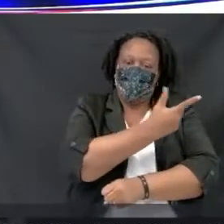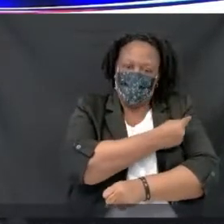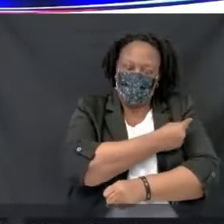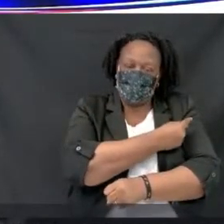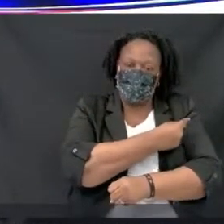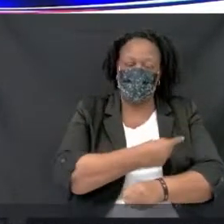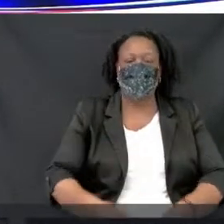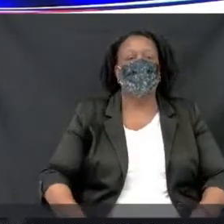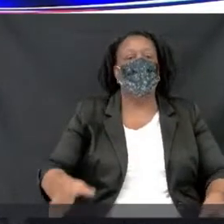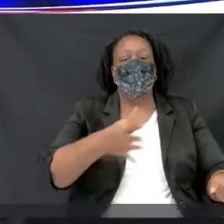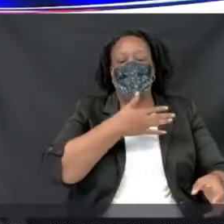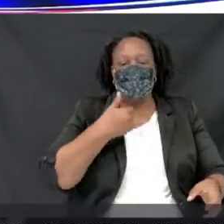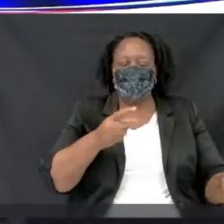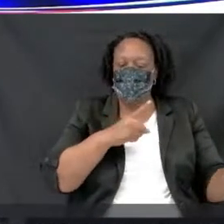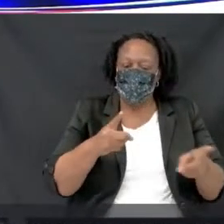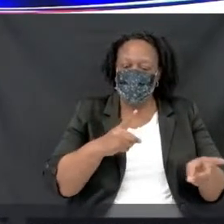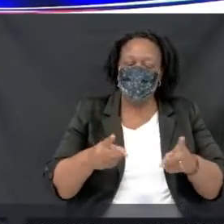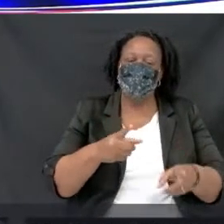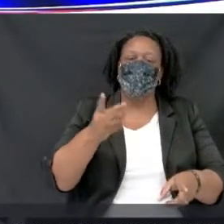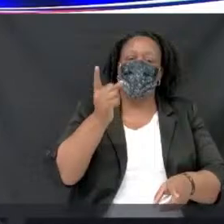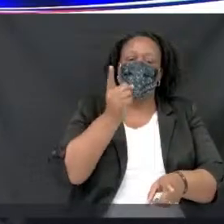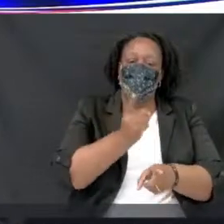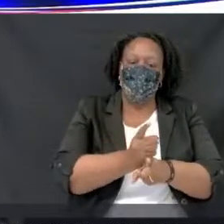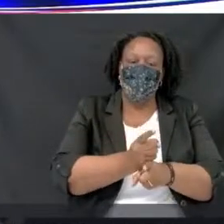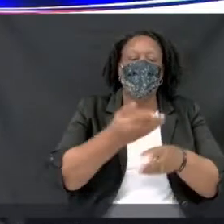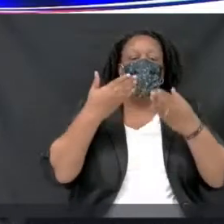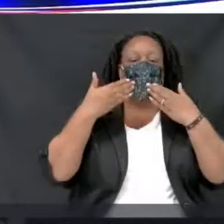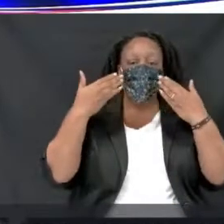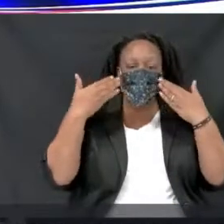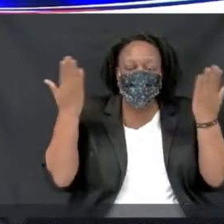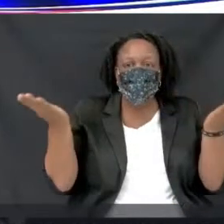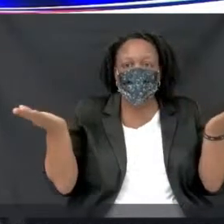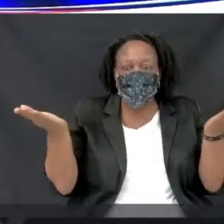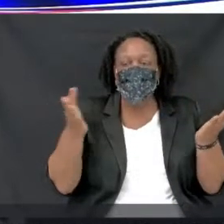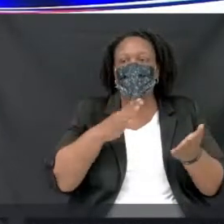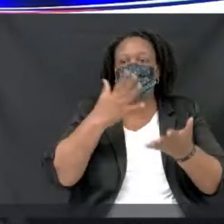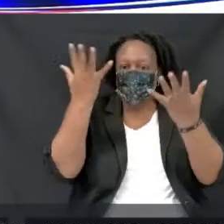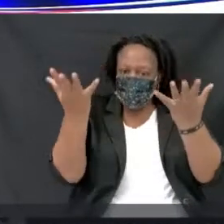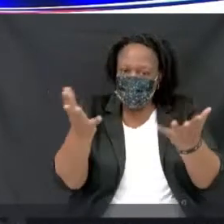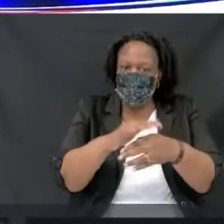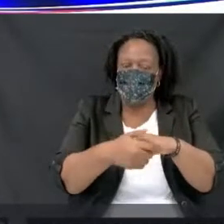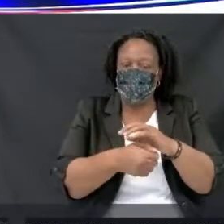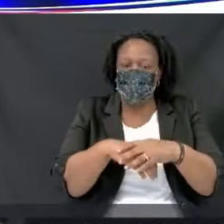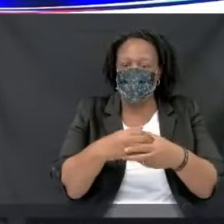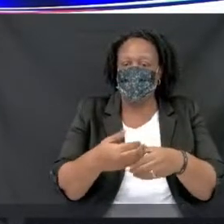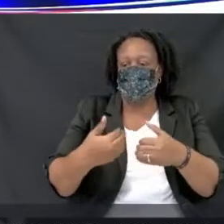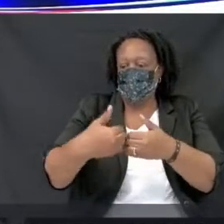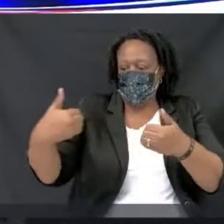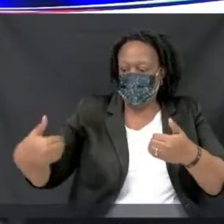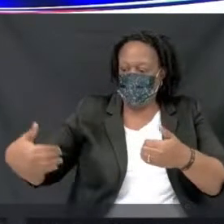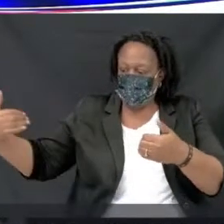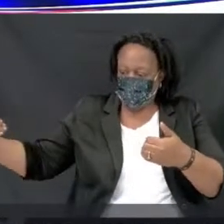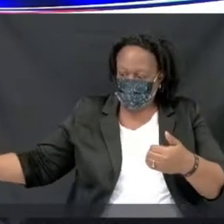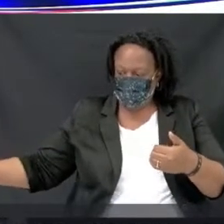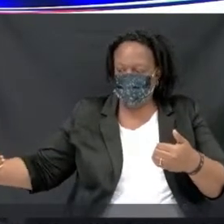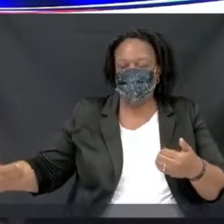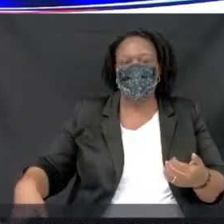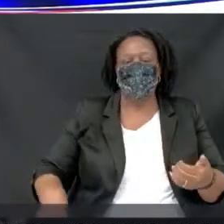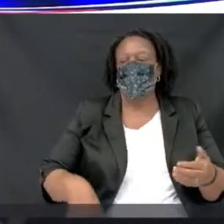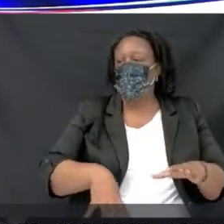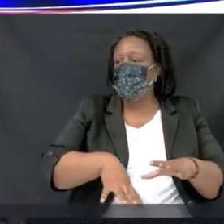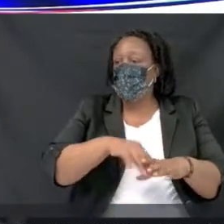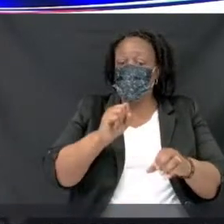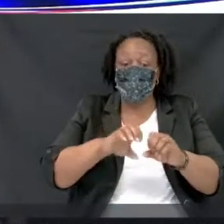the non-pharmaceutical COVID-19 prevention measures. Avoid crowds, practice good hand